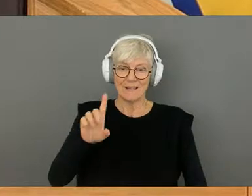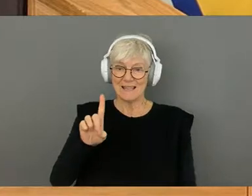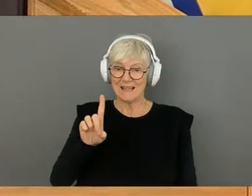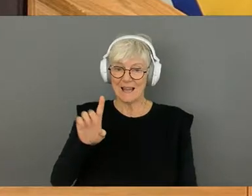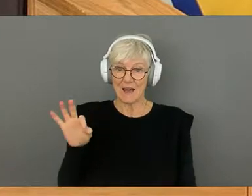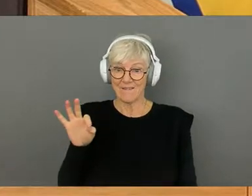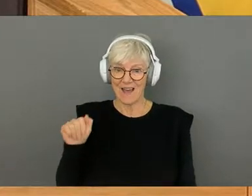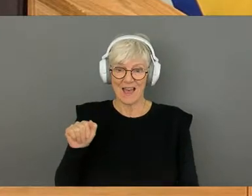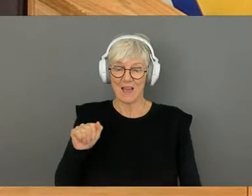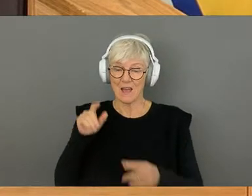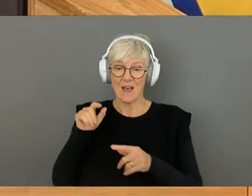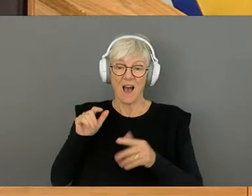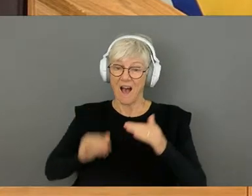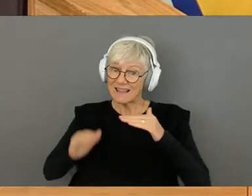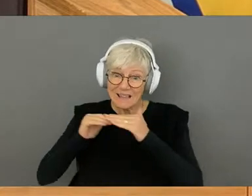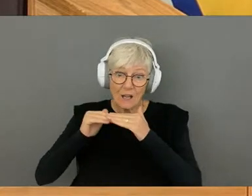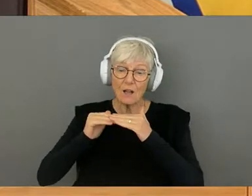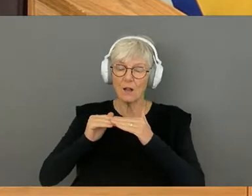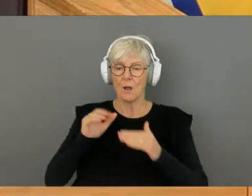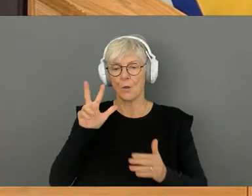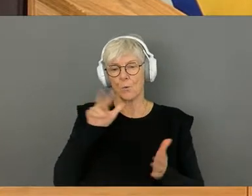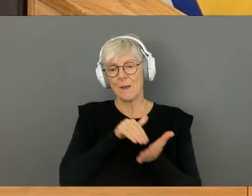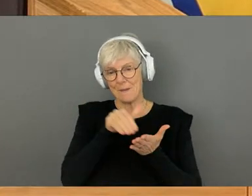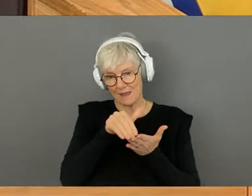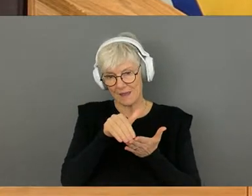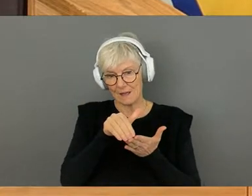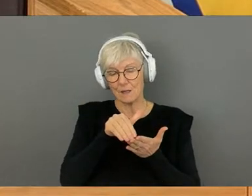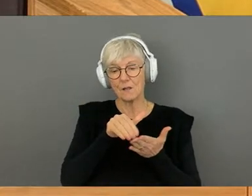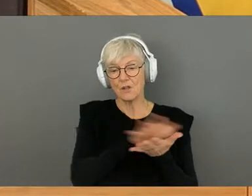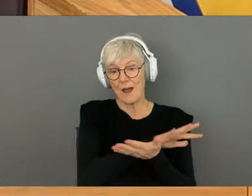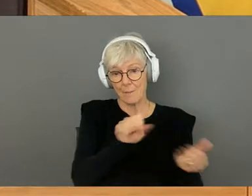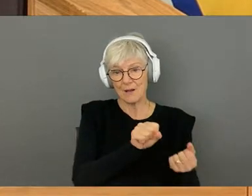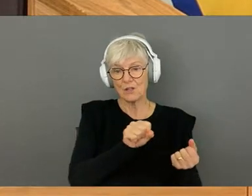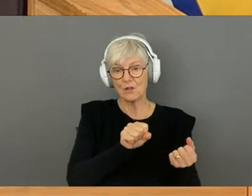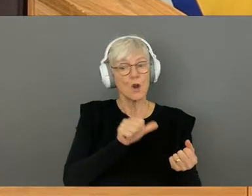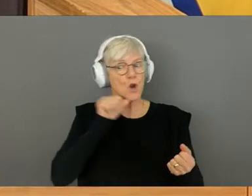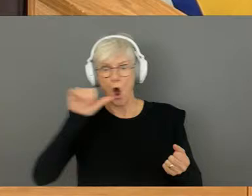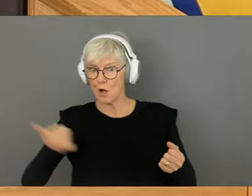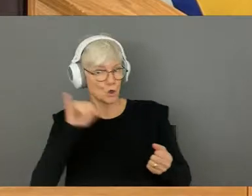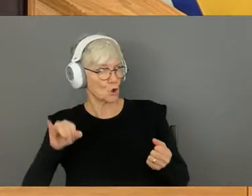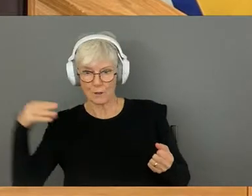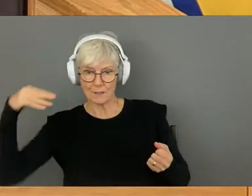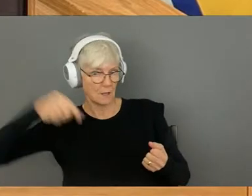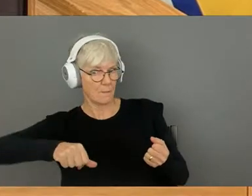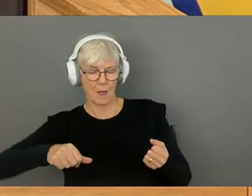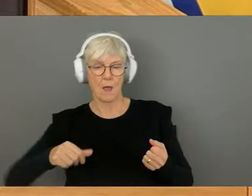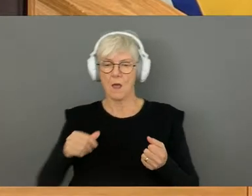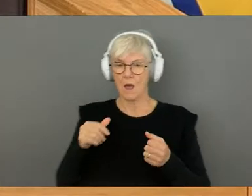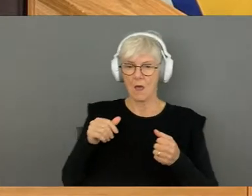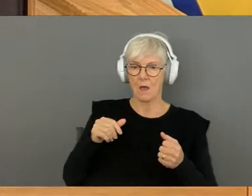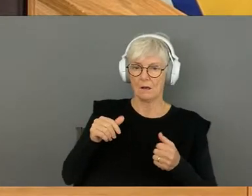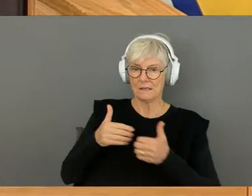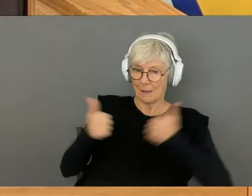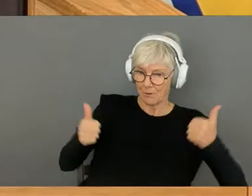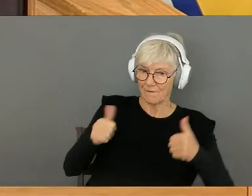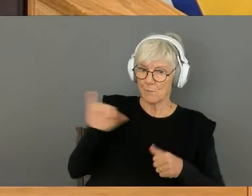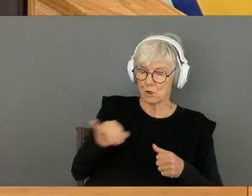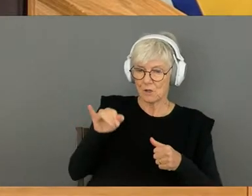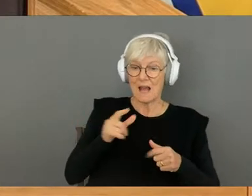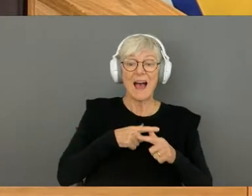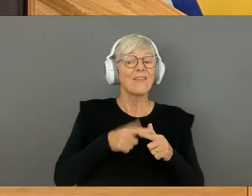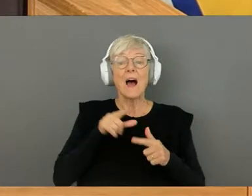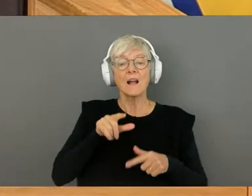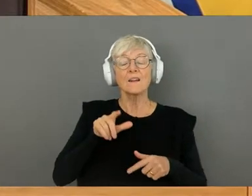million in uninsurable losses before DFA can take effect, and it only covers necessities that